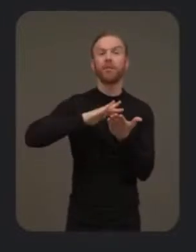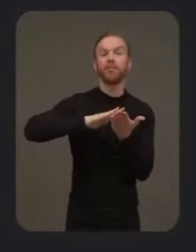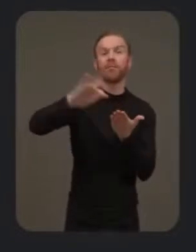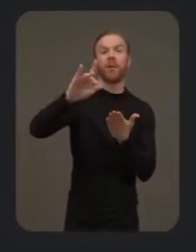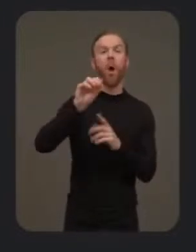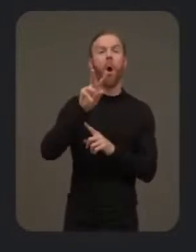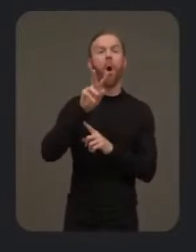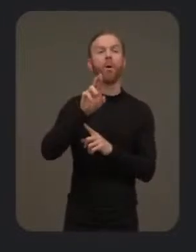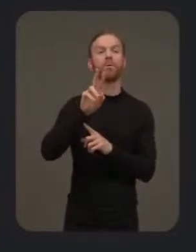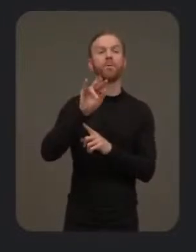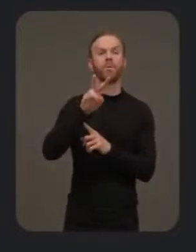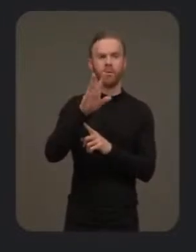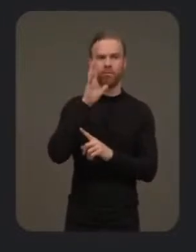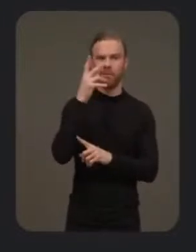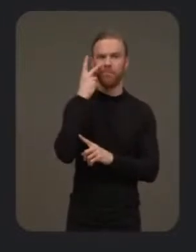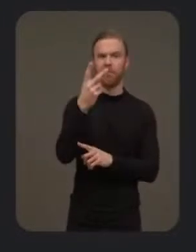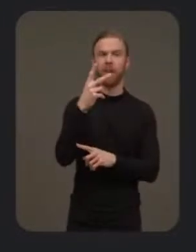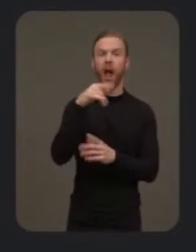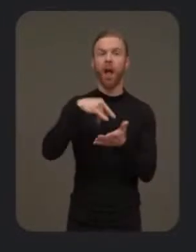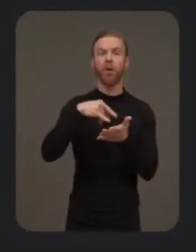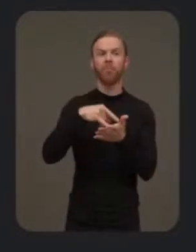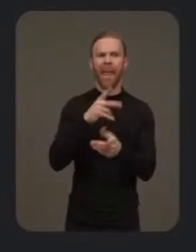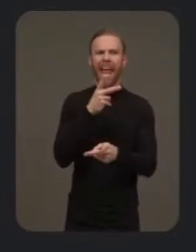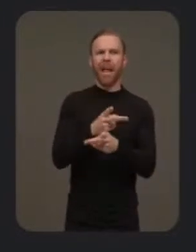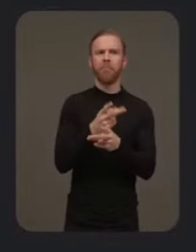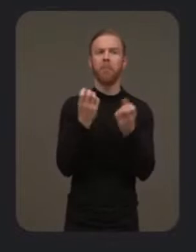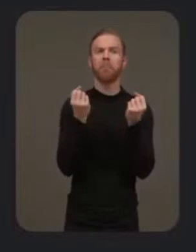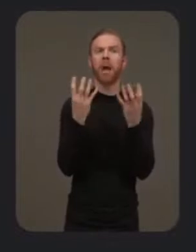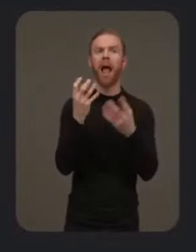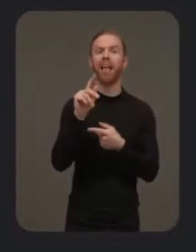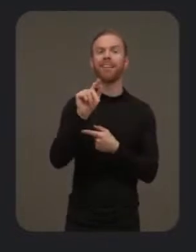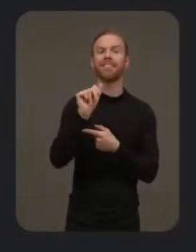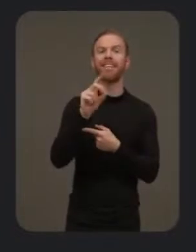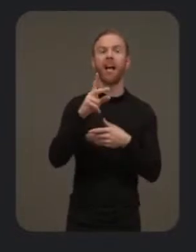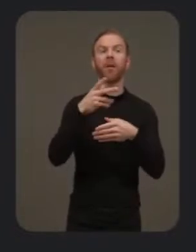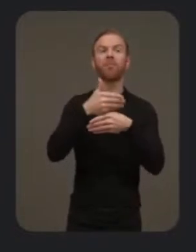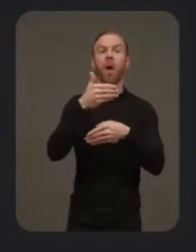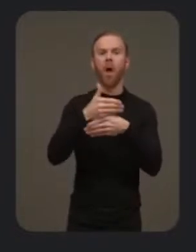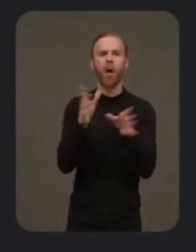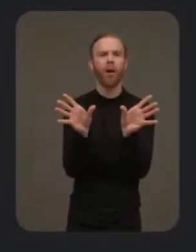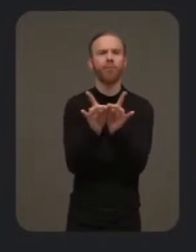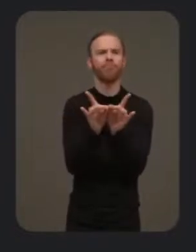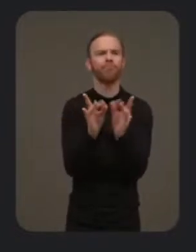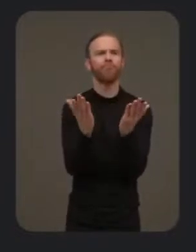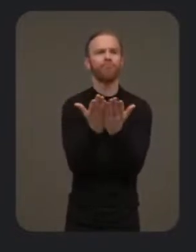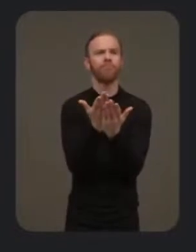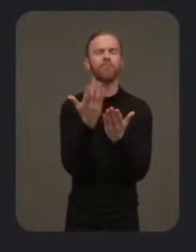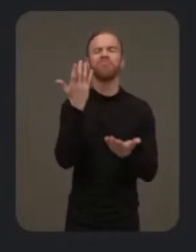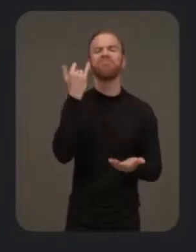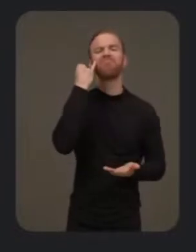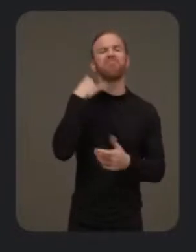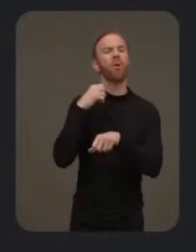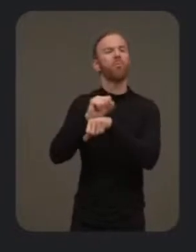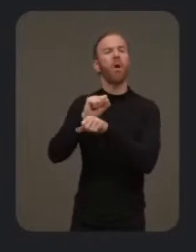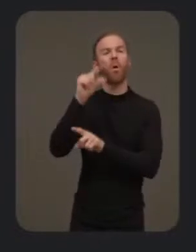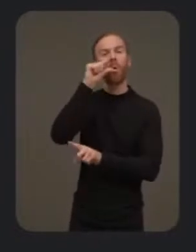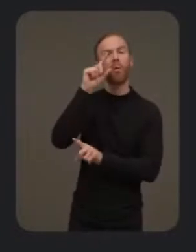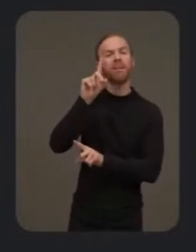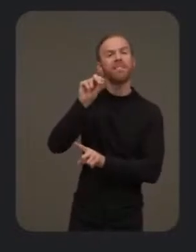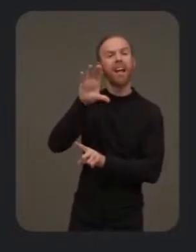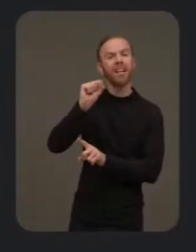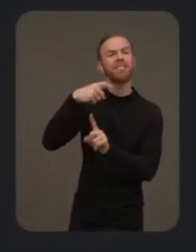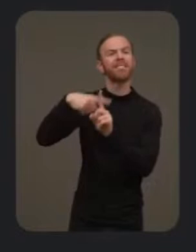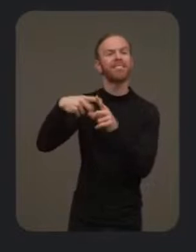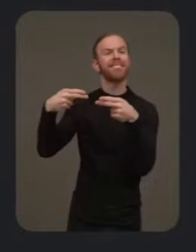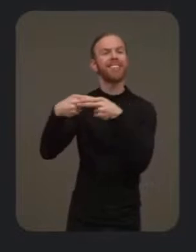we now keep the multitasking windows paired. And for example, I was working on a Google Docs and Slides earlier to prep for this